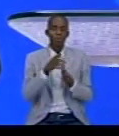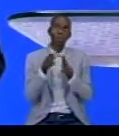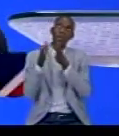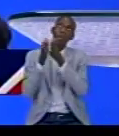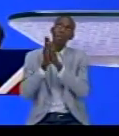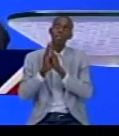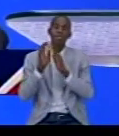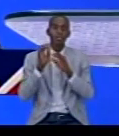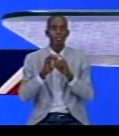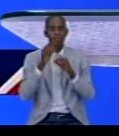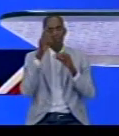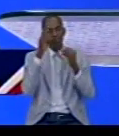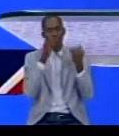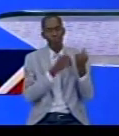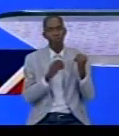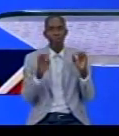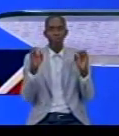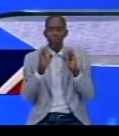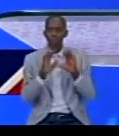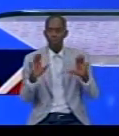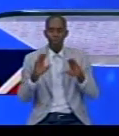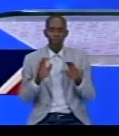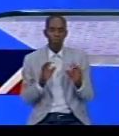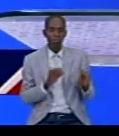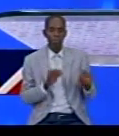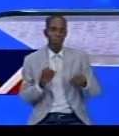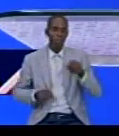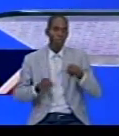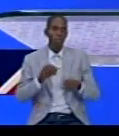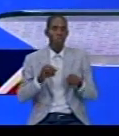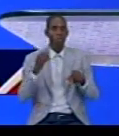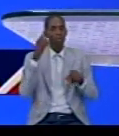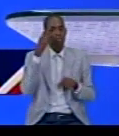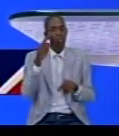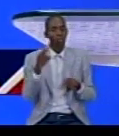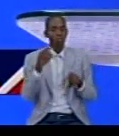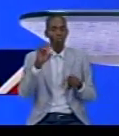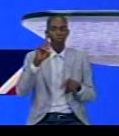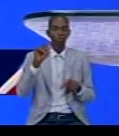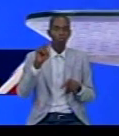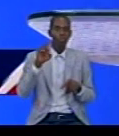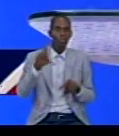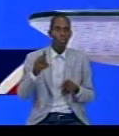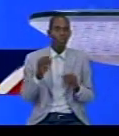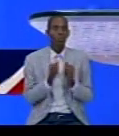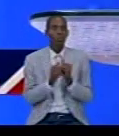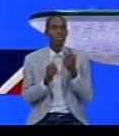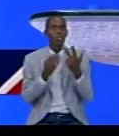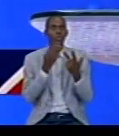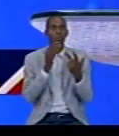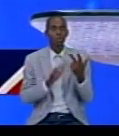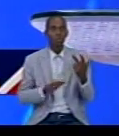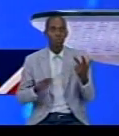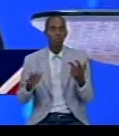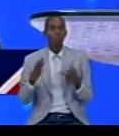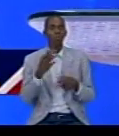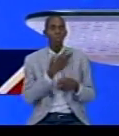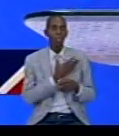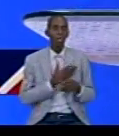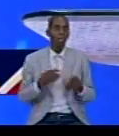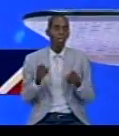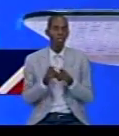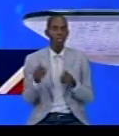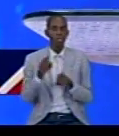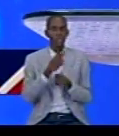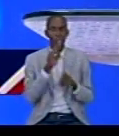faith, nothing wavering. As Daniel, Shadrach, Meshach, and Abednego were kneeling down as they were praying,